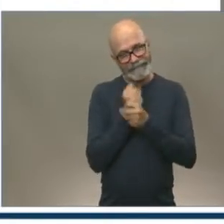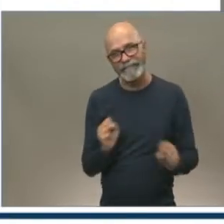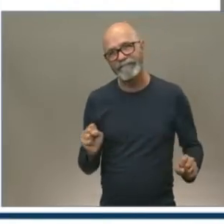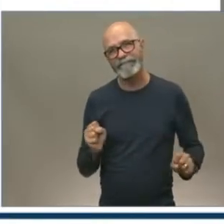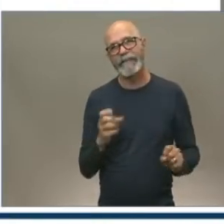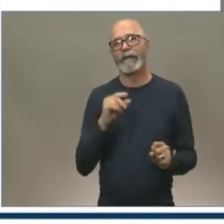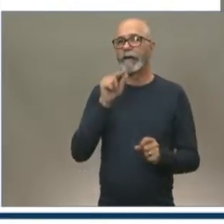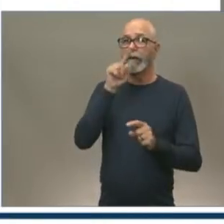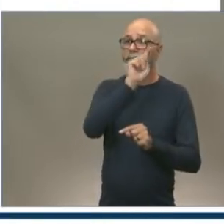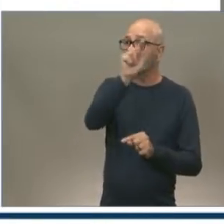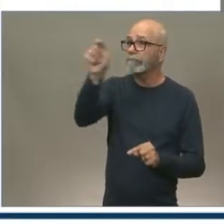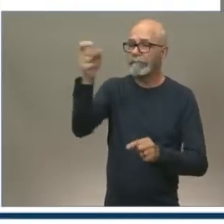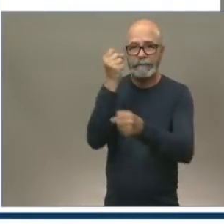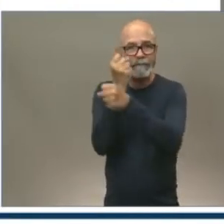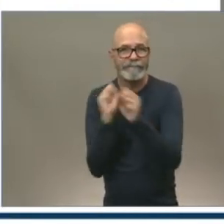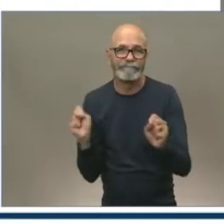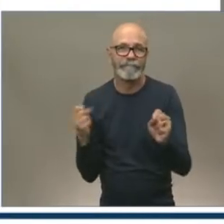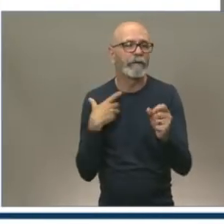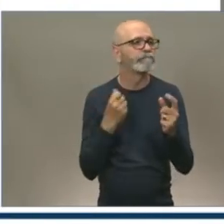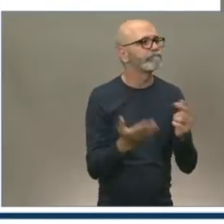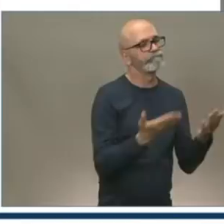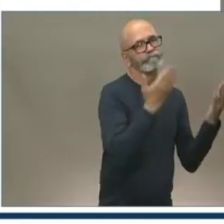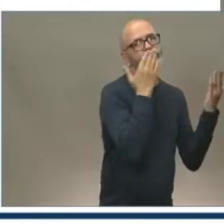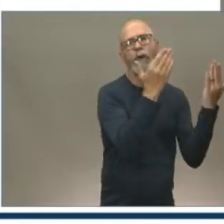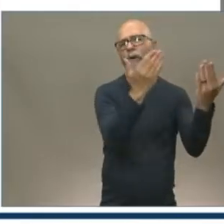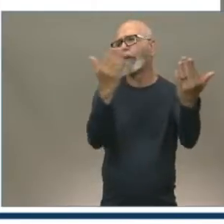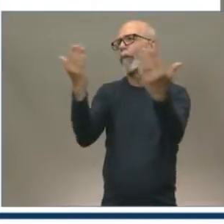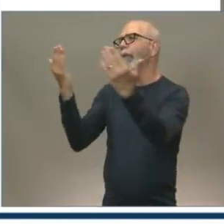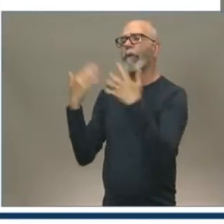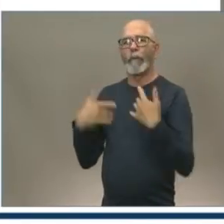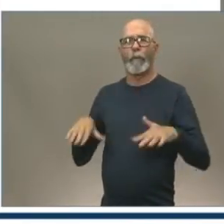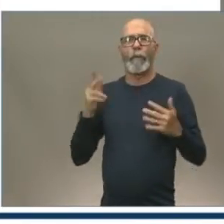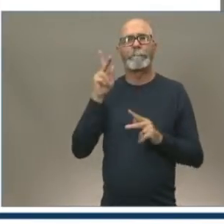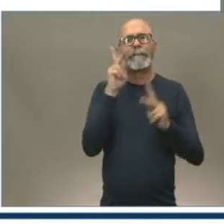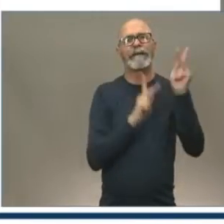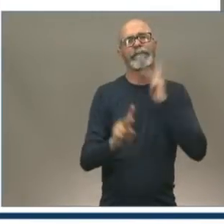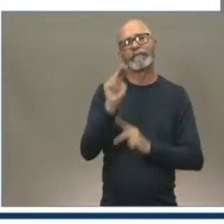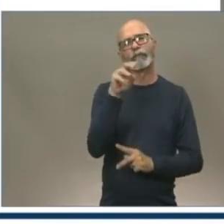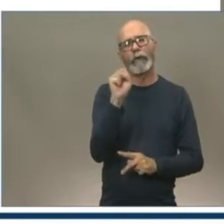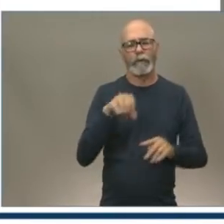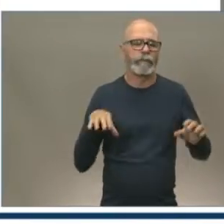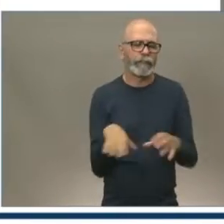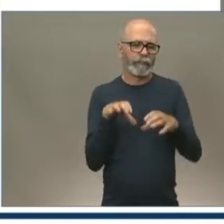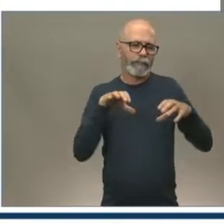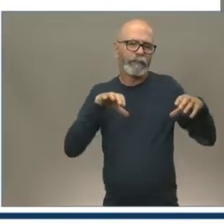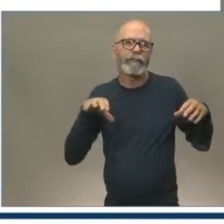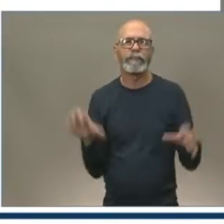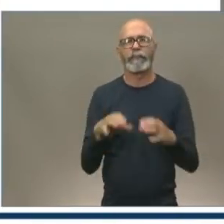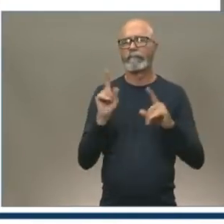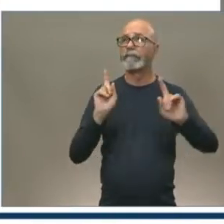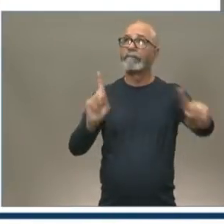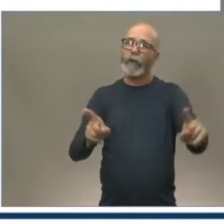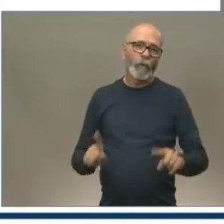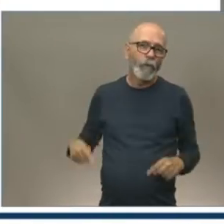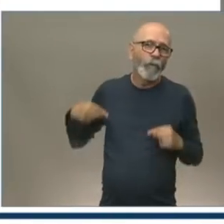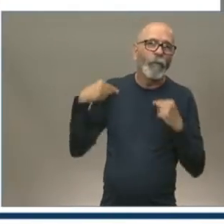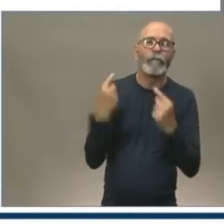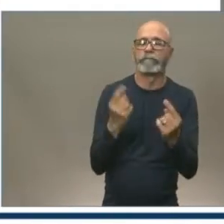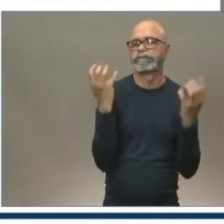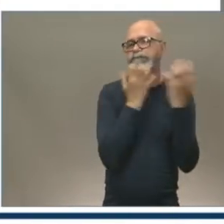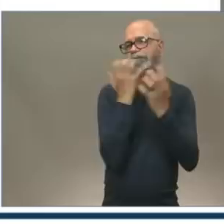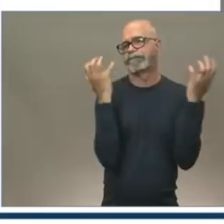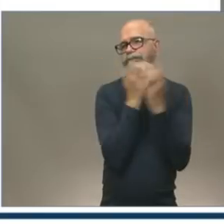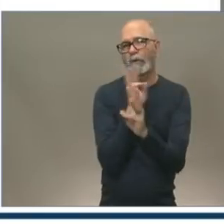extremely grateful to the many people across this province who have been working tirelessly for the past several months to develop and implement our